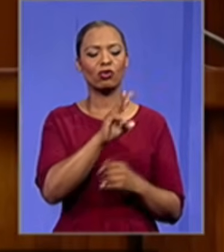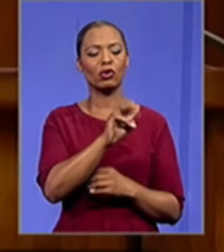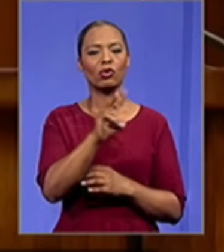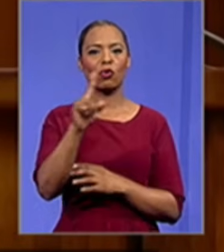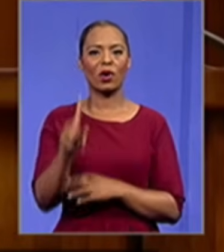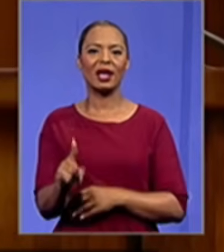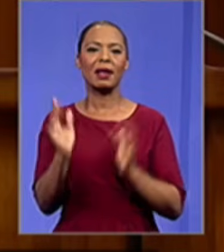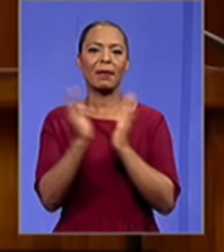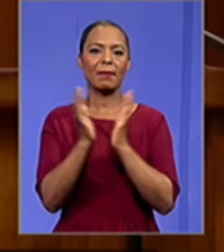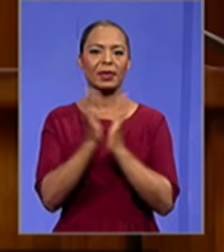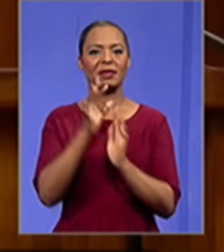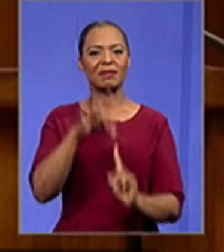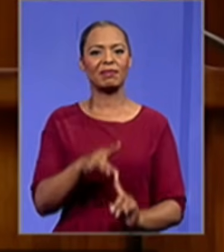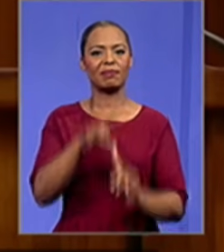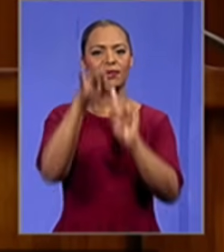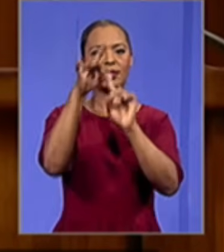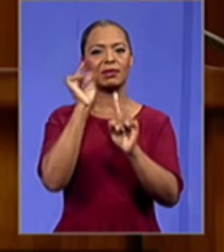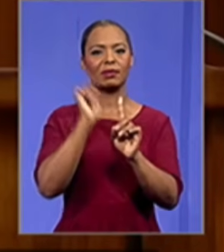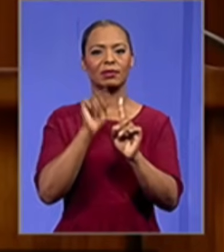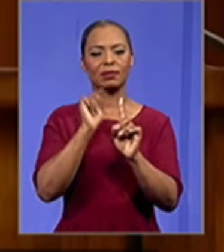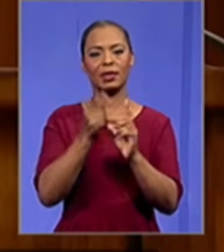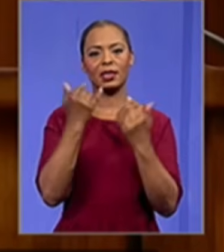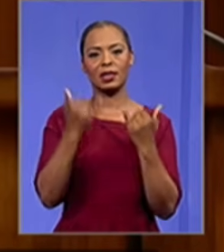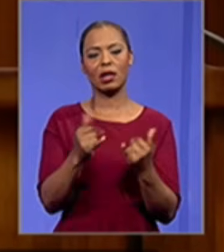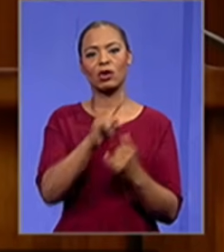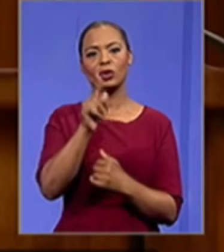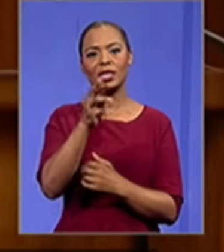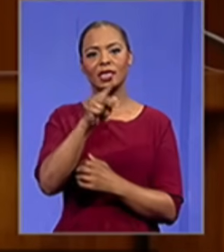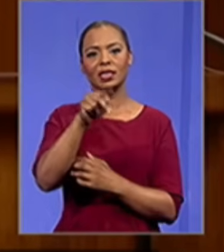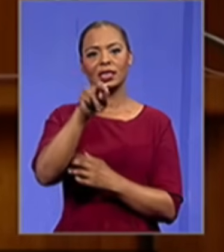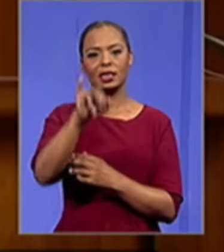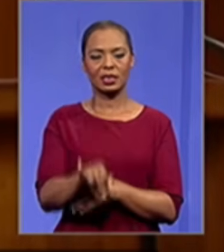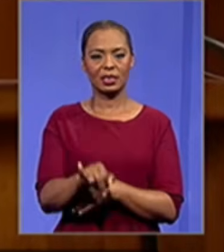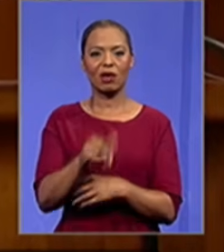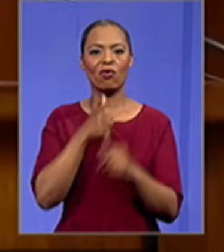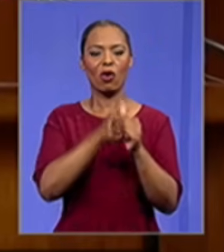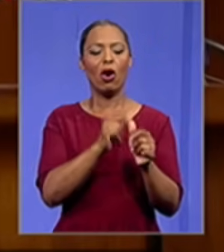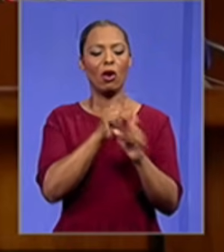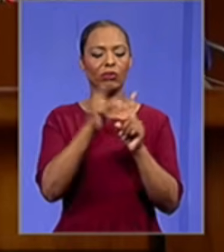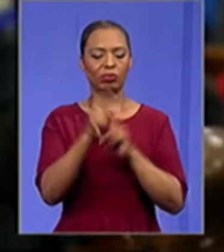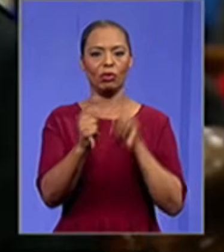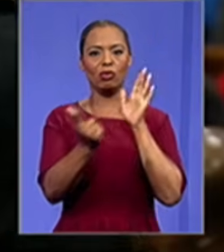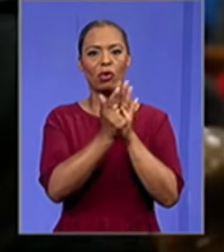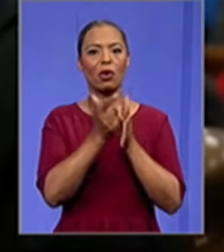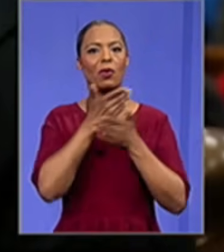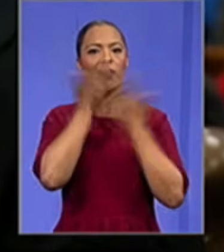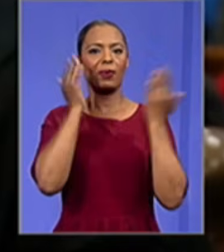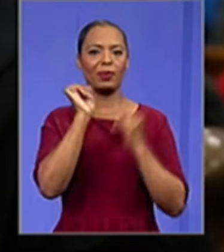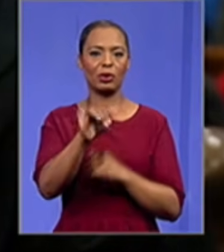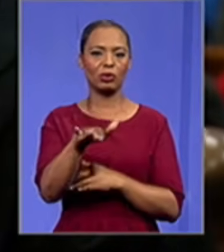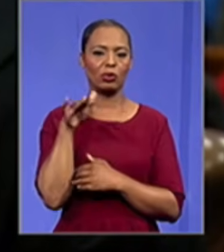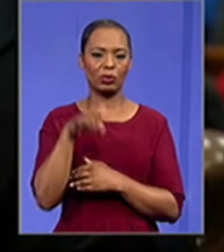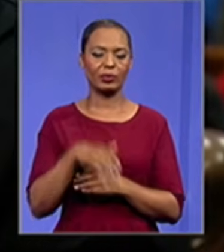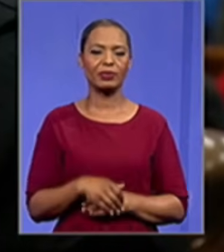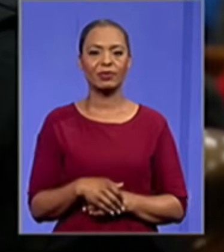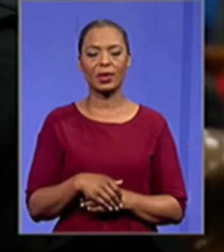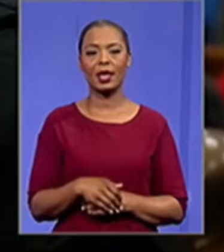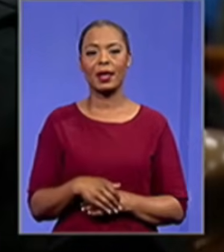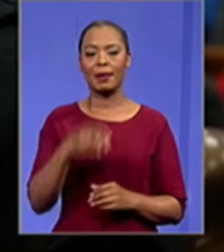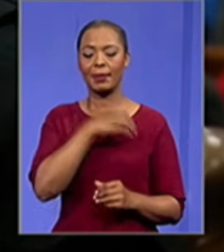e go thapilweng Misuzulu ka Zwelithini e ne sa latela setso le meetlo tsa seZulu. The president himself or